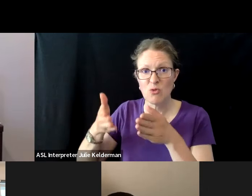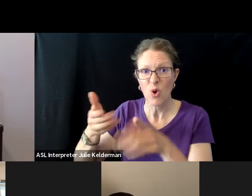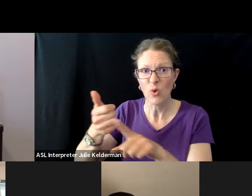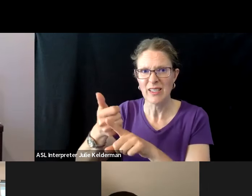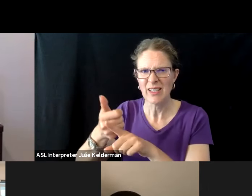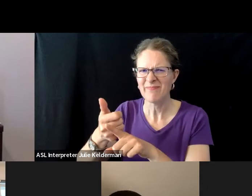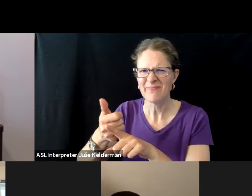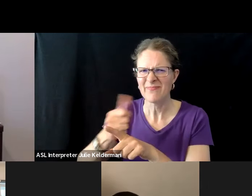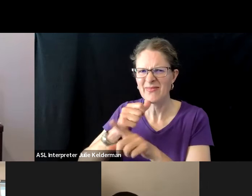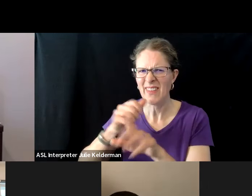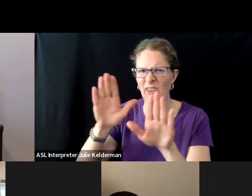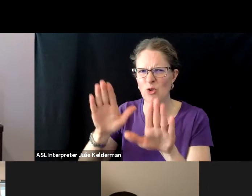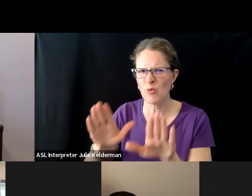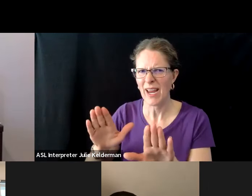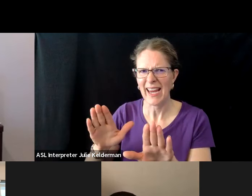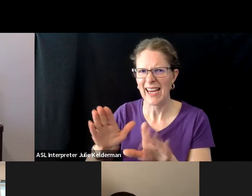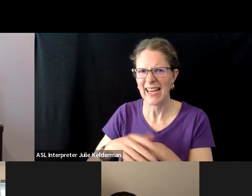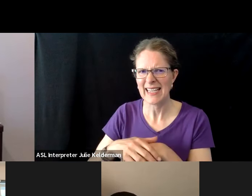condition.